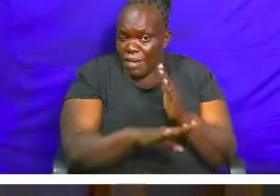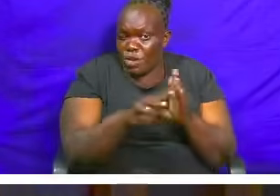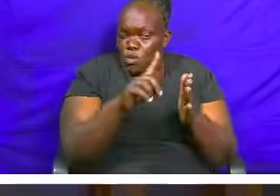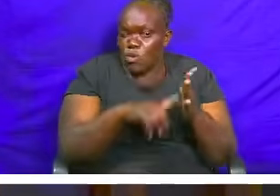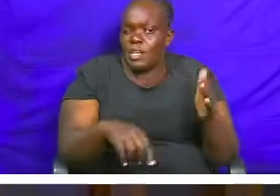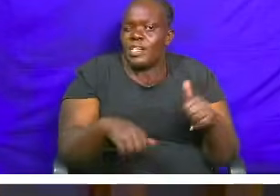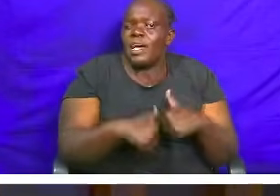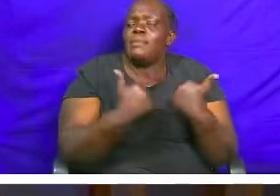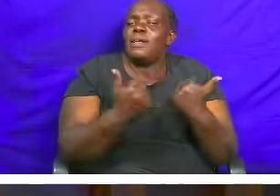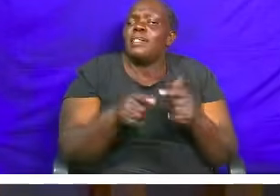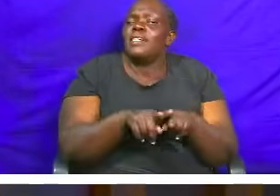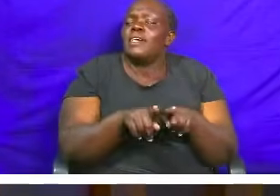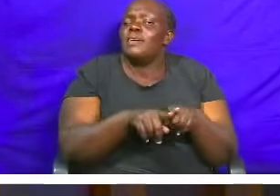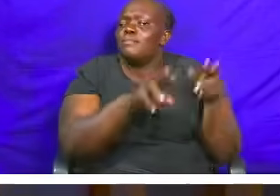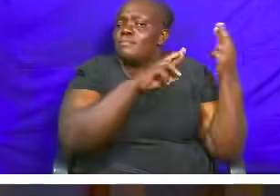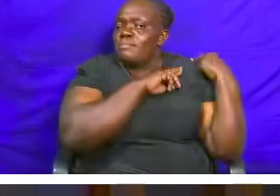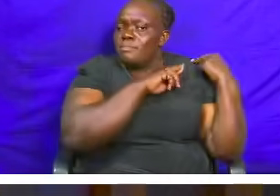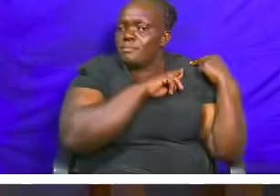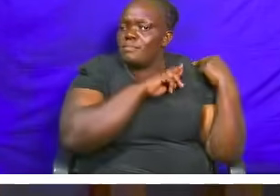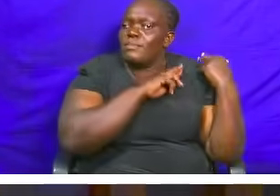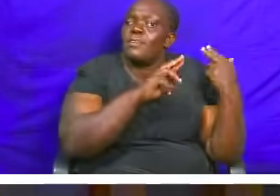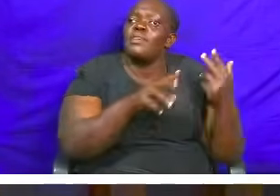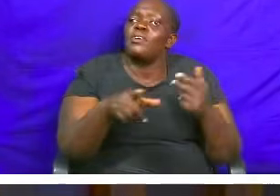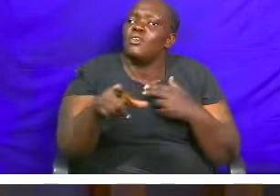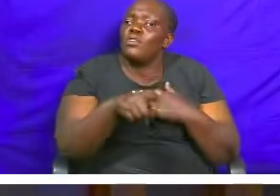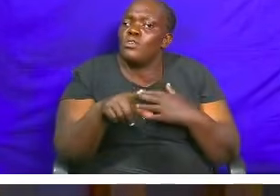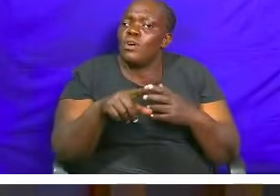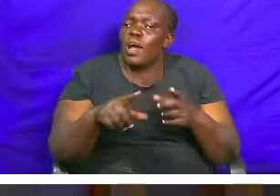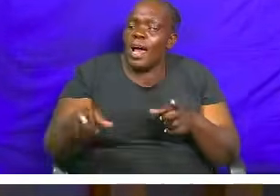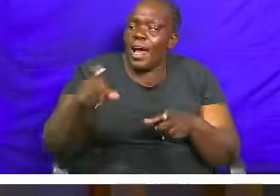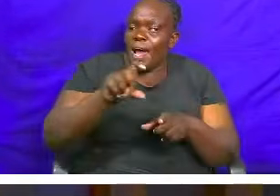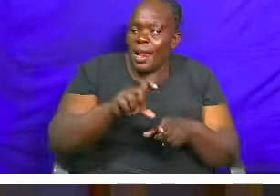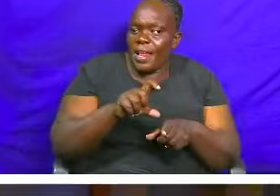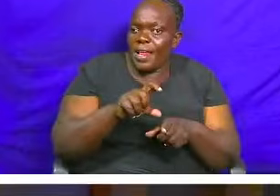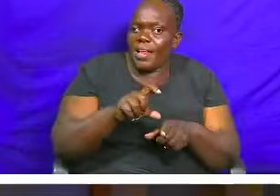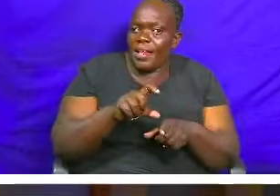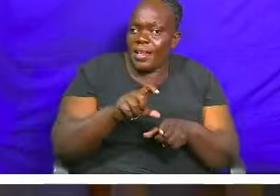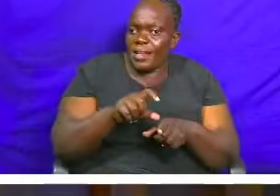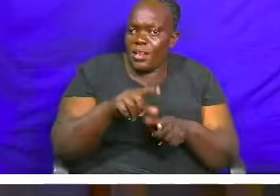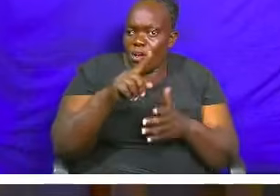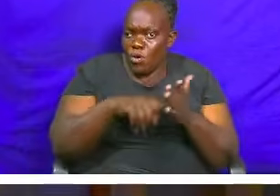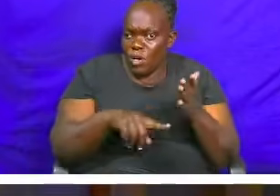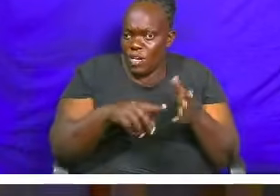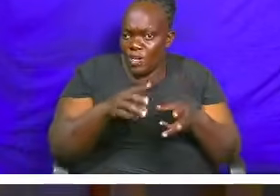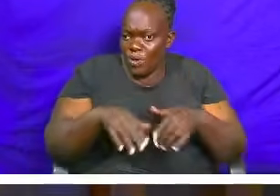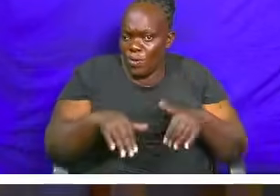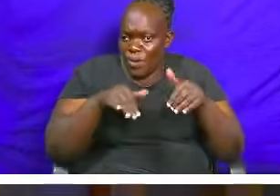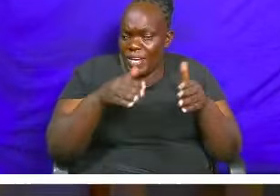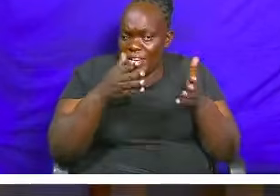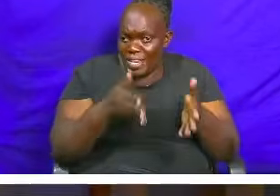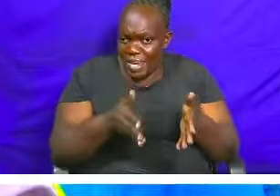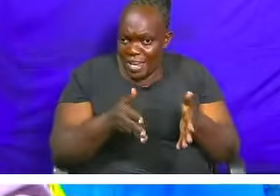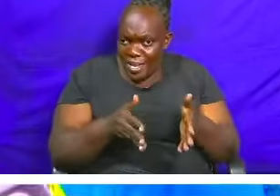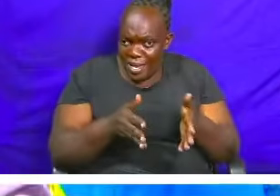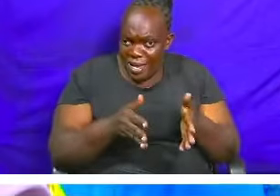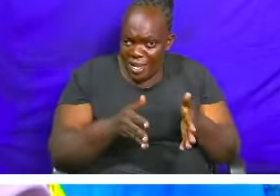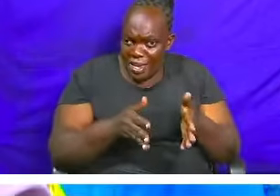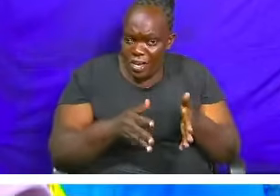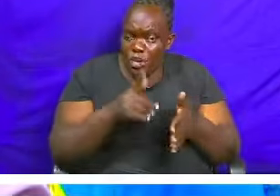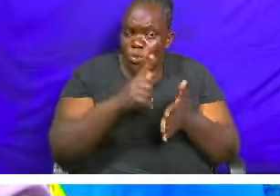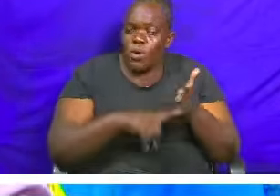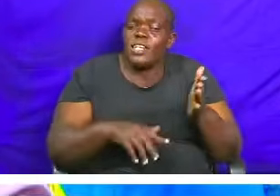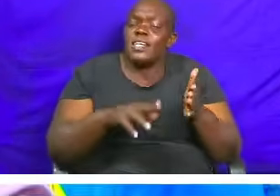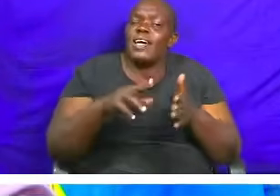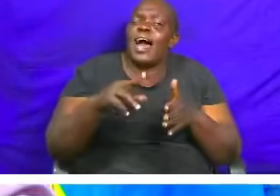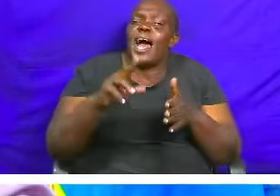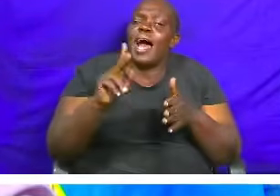the mandate of upstream petroleum was added to us. Initially it was with the wait, sasa we engineer. Kizungu nyingi sana. What is upstream and